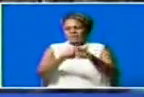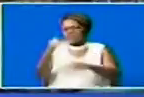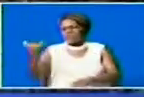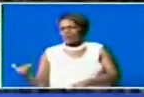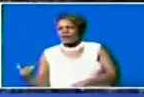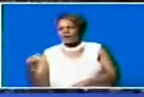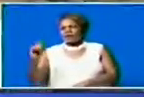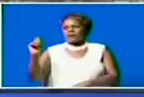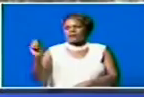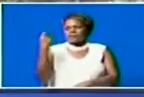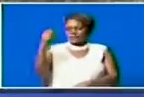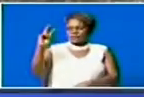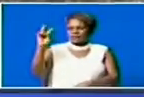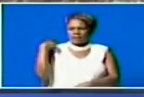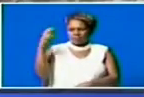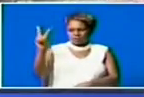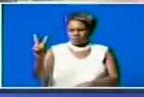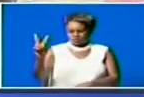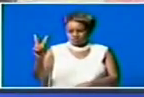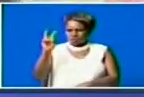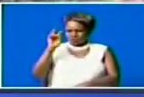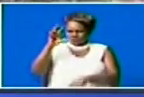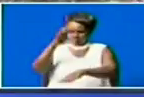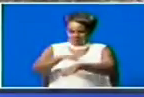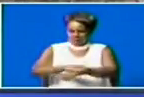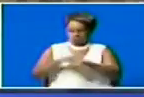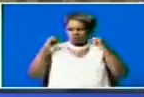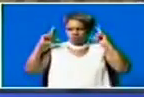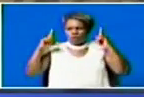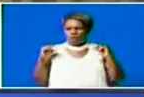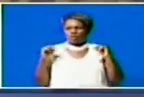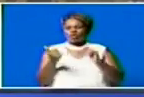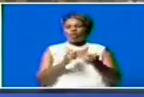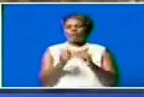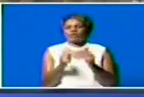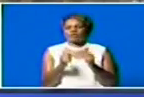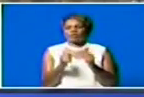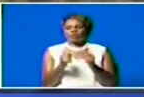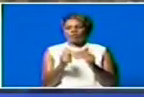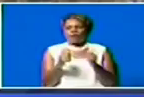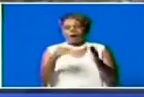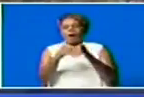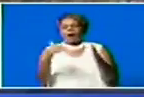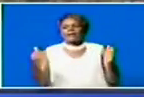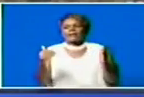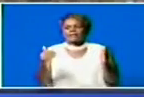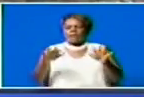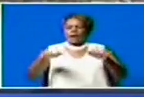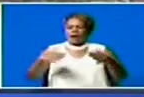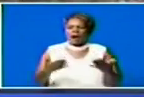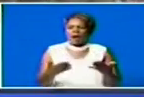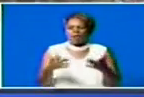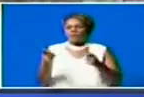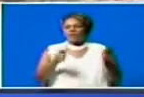as Kenya. Secondly, if you take the cost of these games vis-a-vis the extent to which we